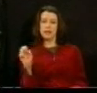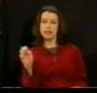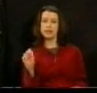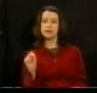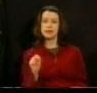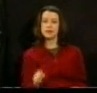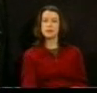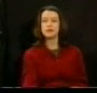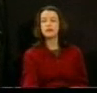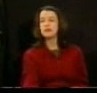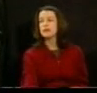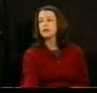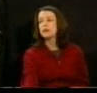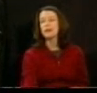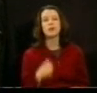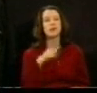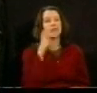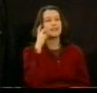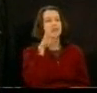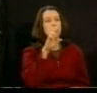that.